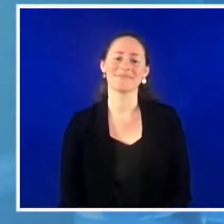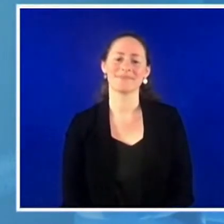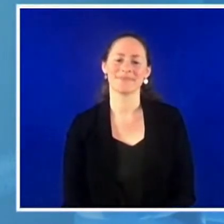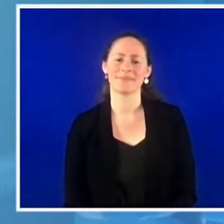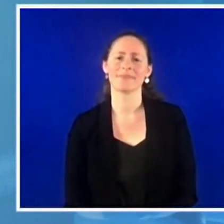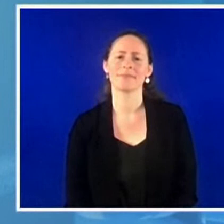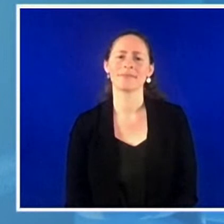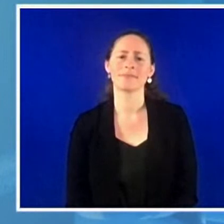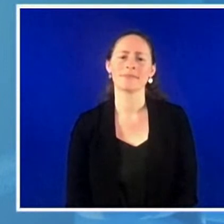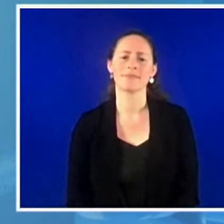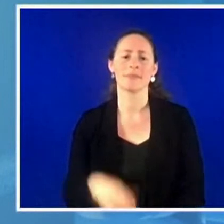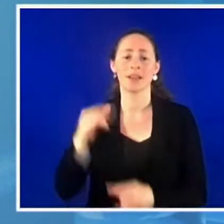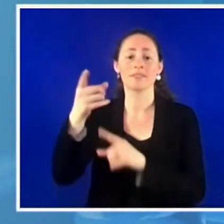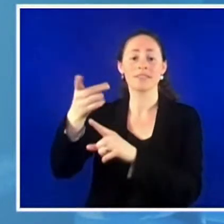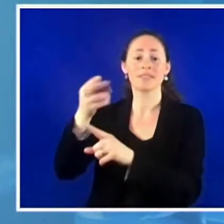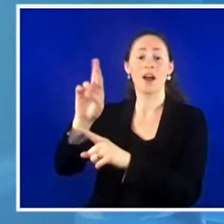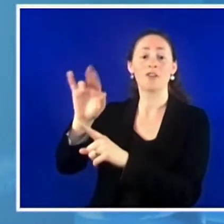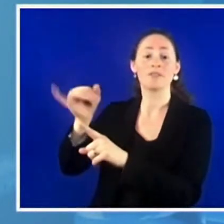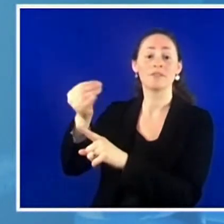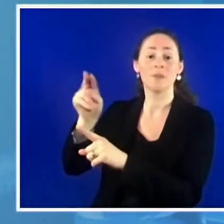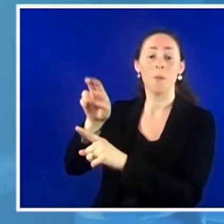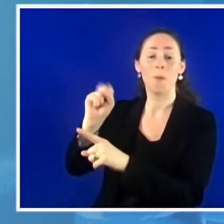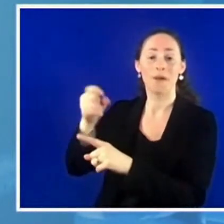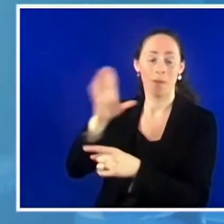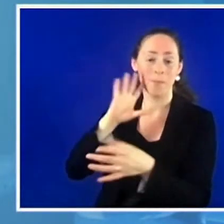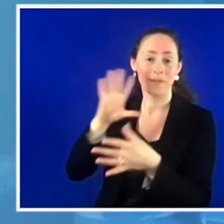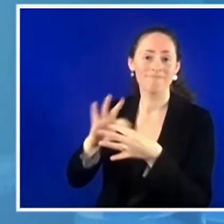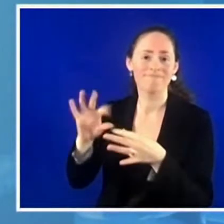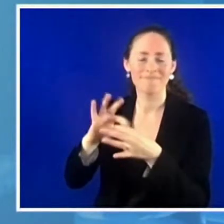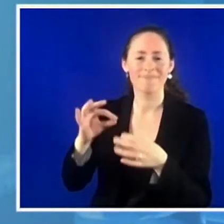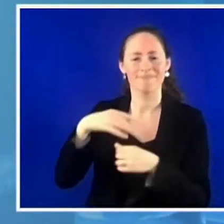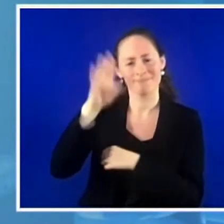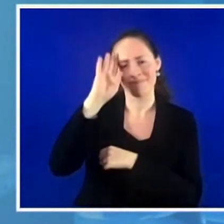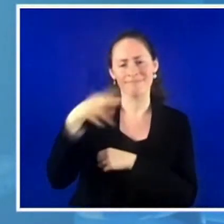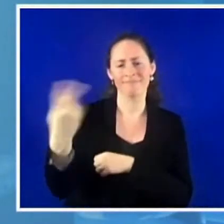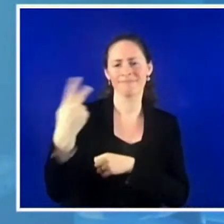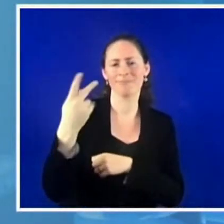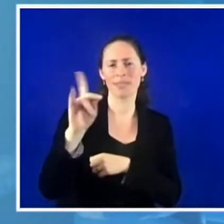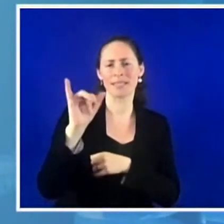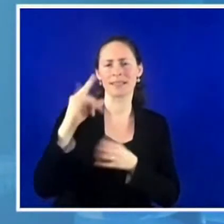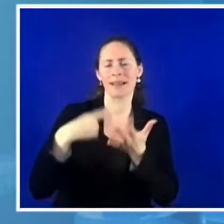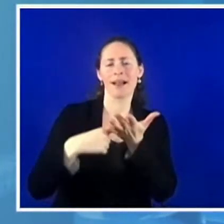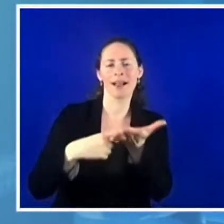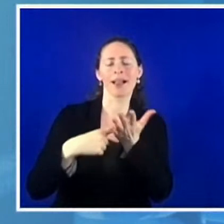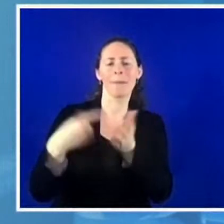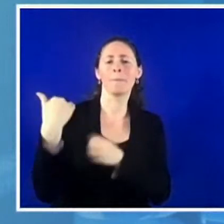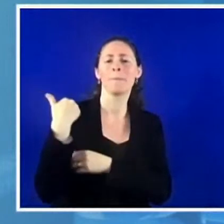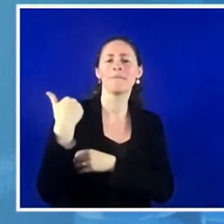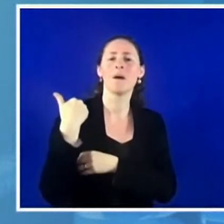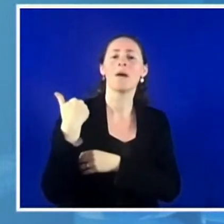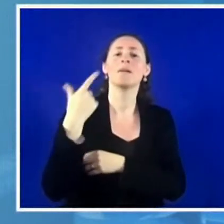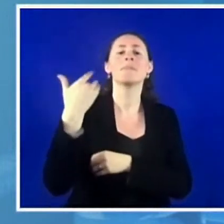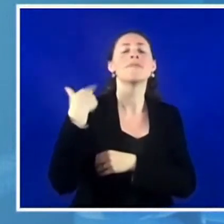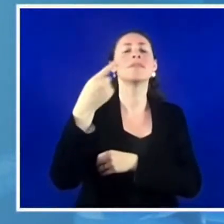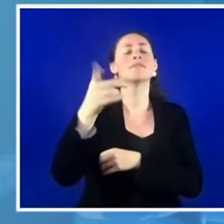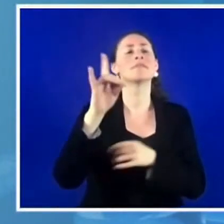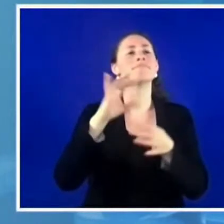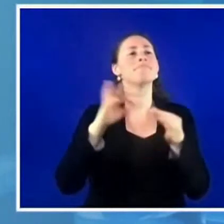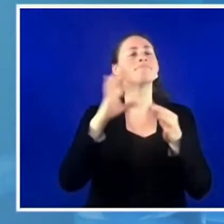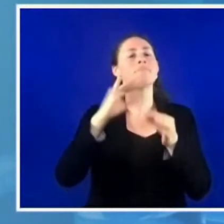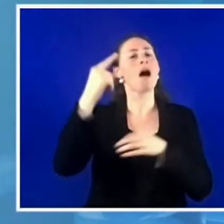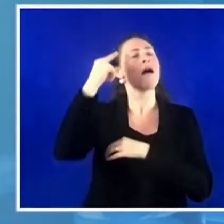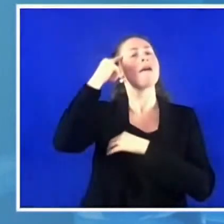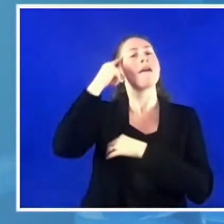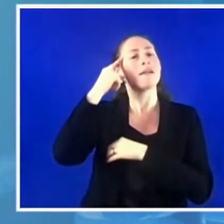spoke, that you mentioned a few things that really stuck in my head. One was the importance of planting seeds